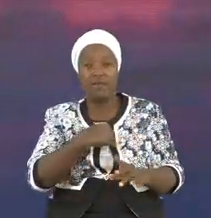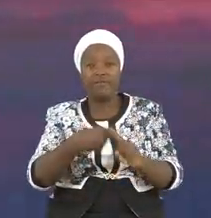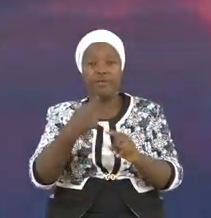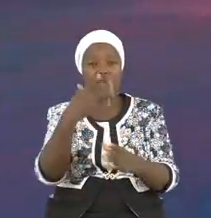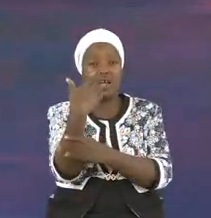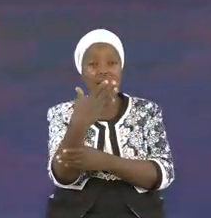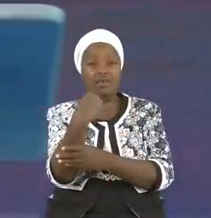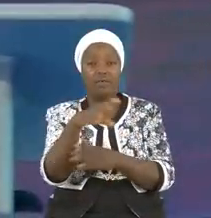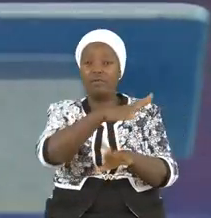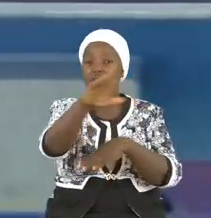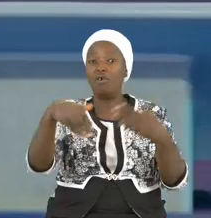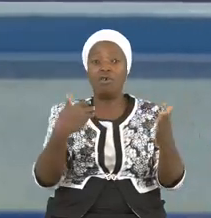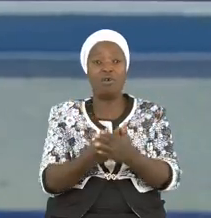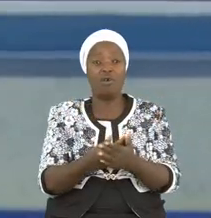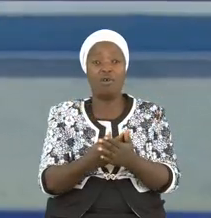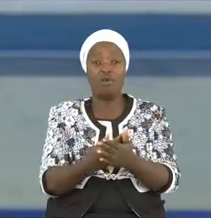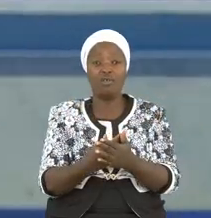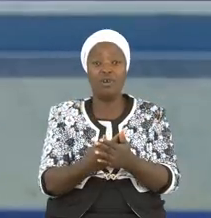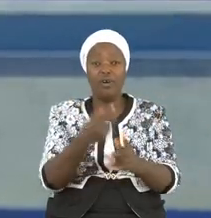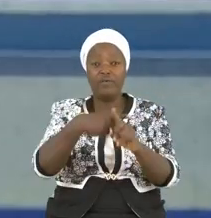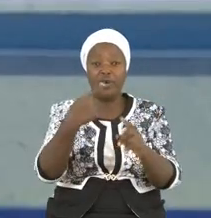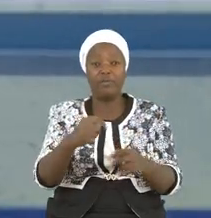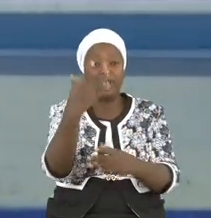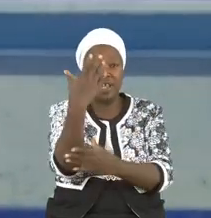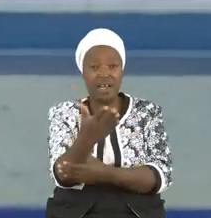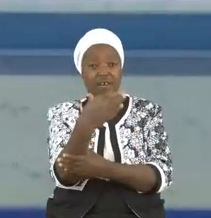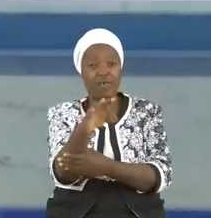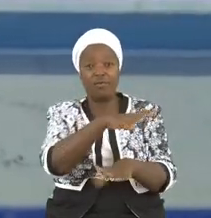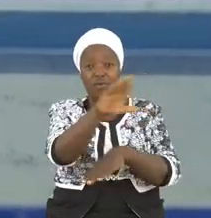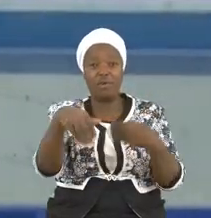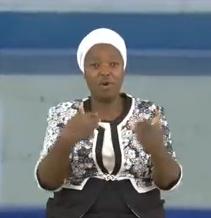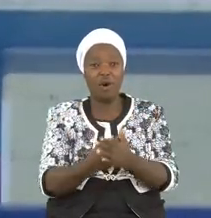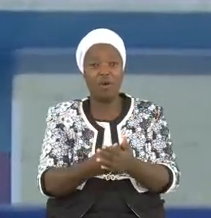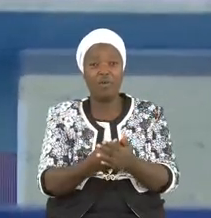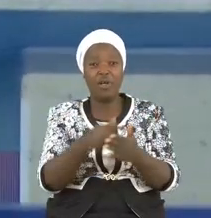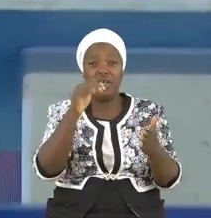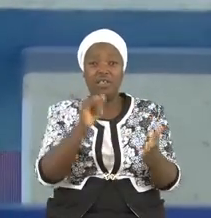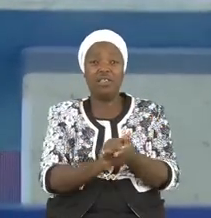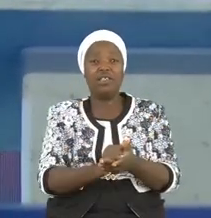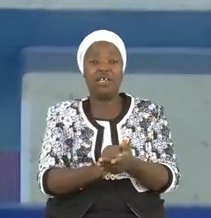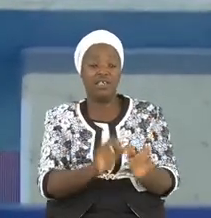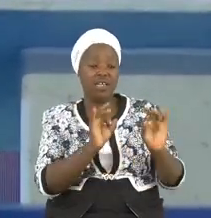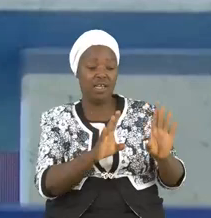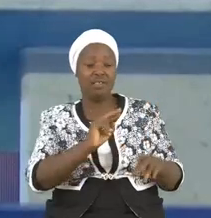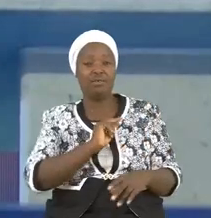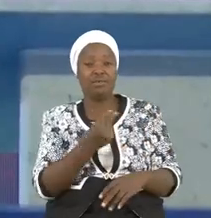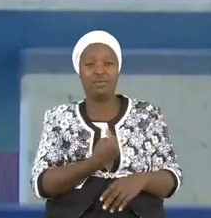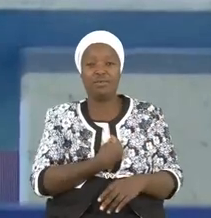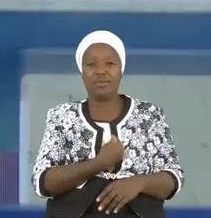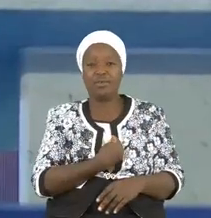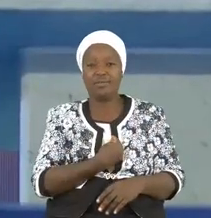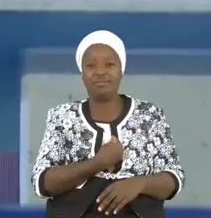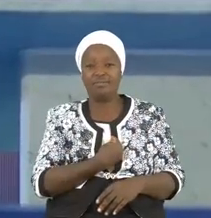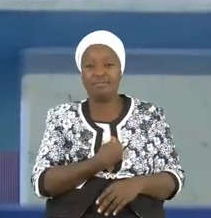all, from the hands of all that hate us. Those who hate